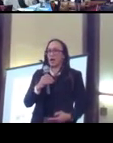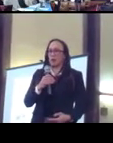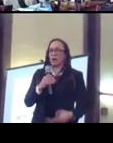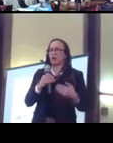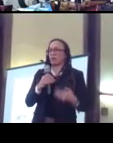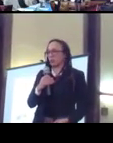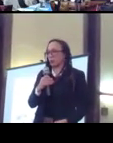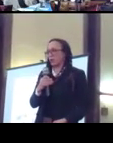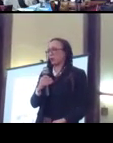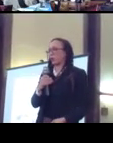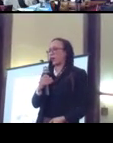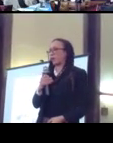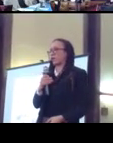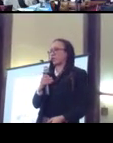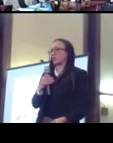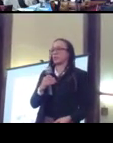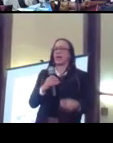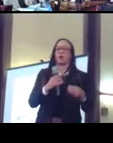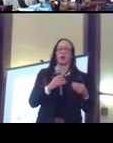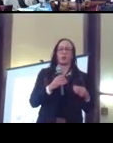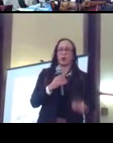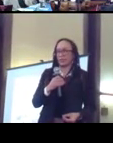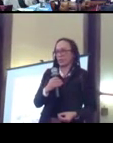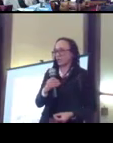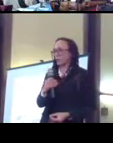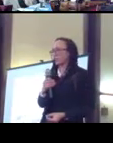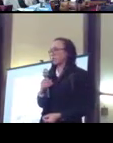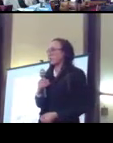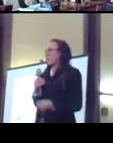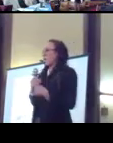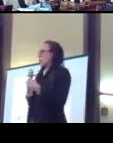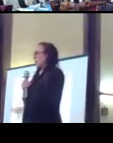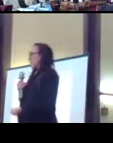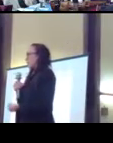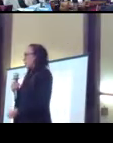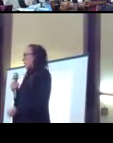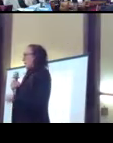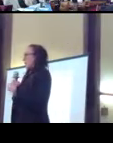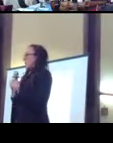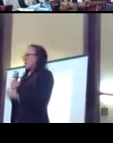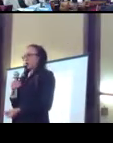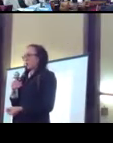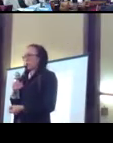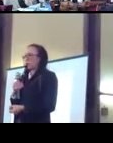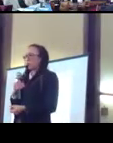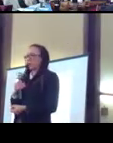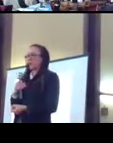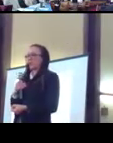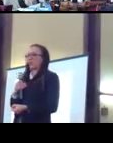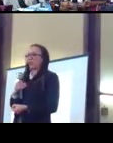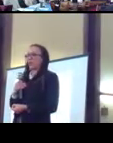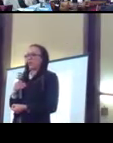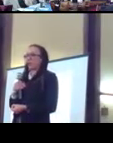created time-bound, implementable recommendations that were in bite-sized pieces. And we did this by starting